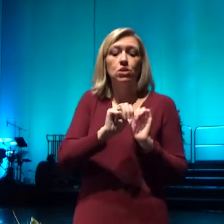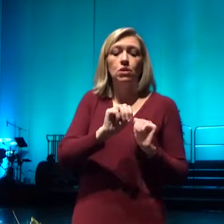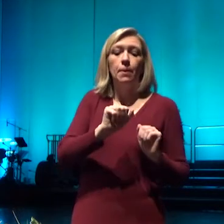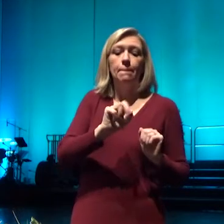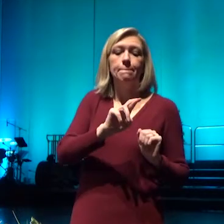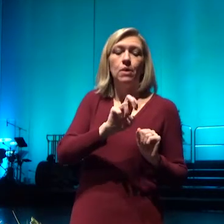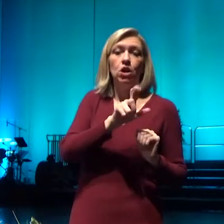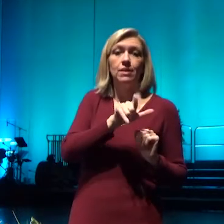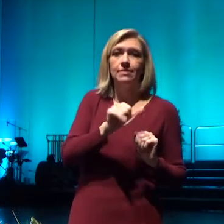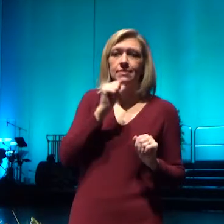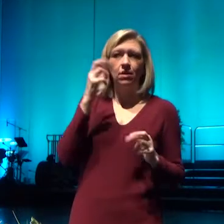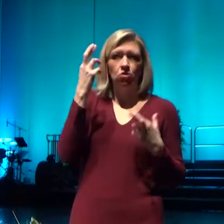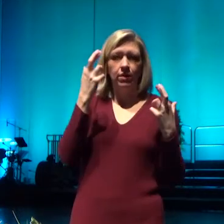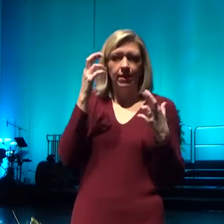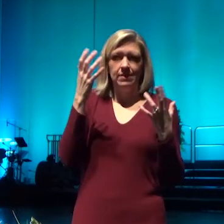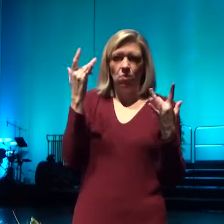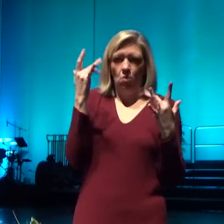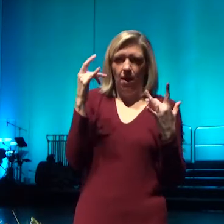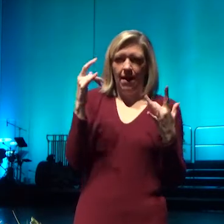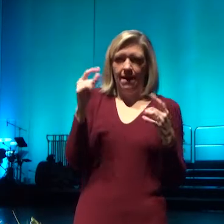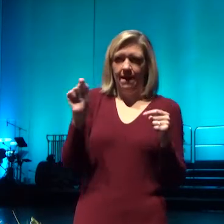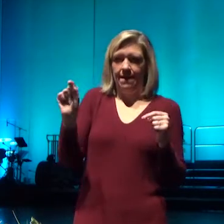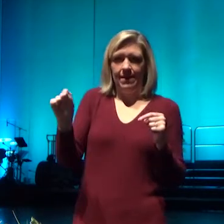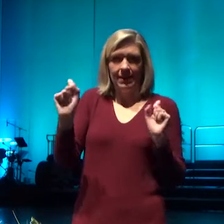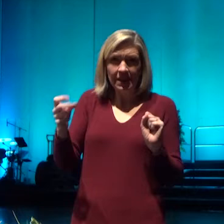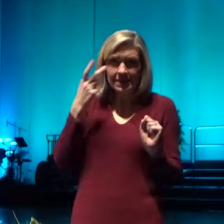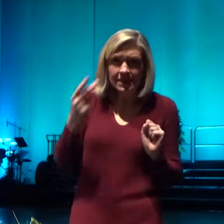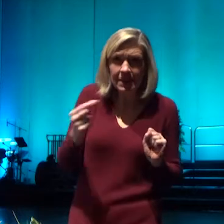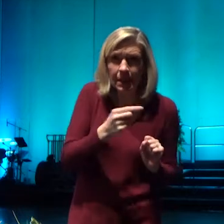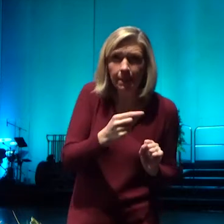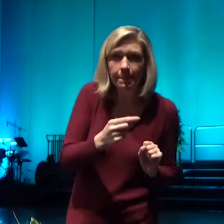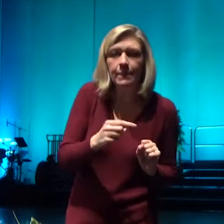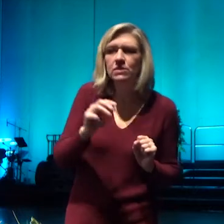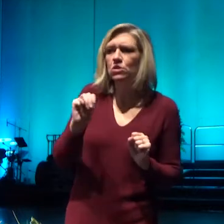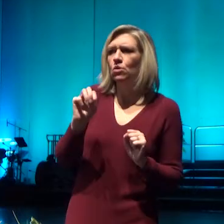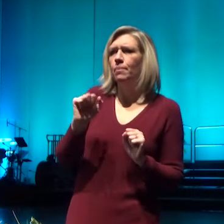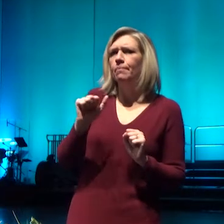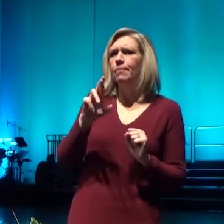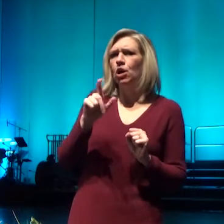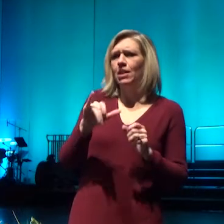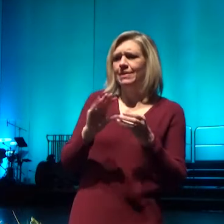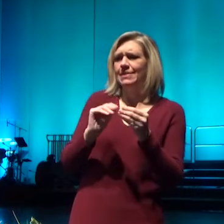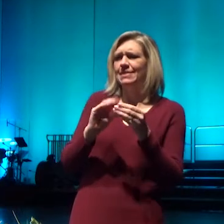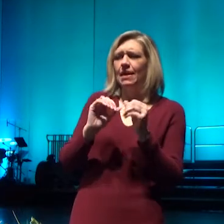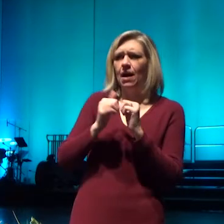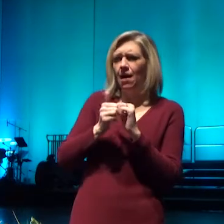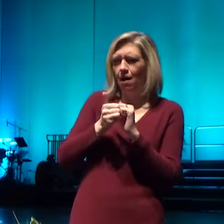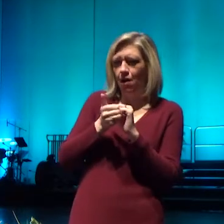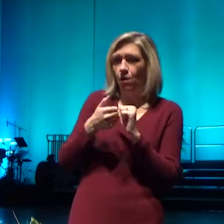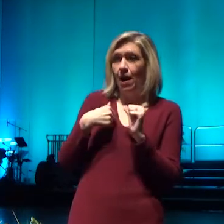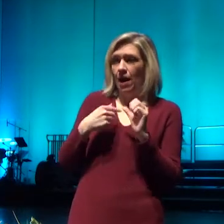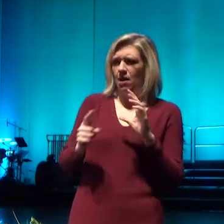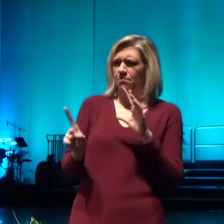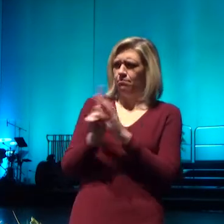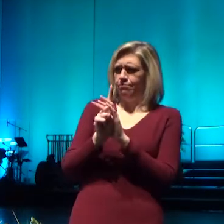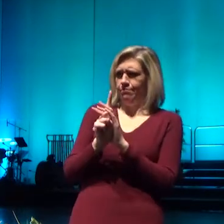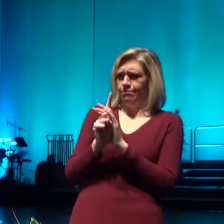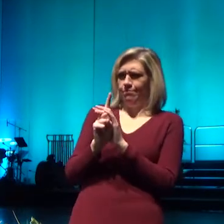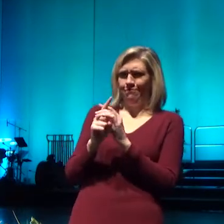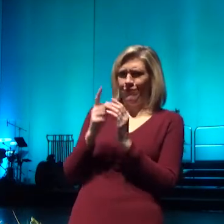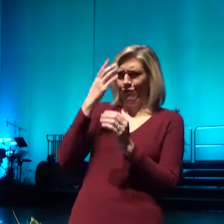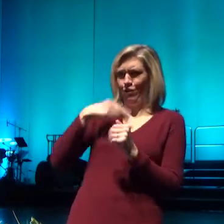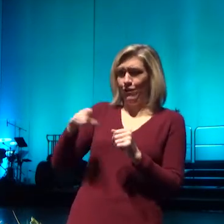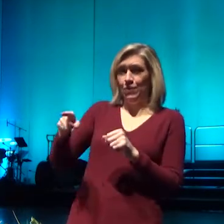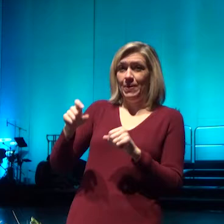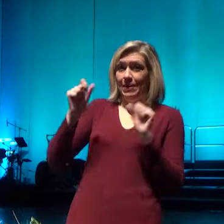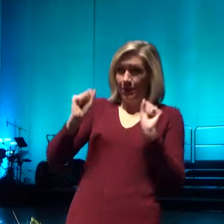why Scrooge can see him. There's a mystery involved. And Marley says, how it is that I appear before you in a shape that you can